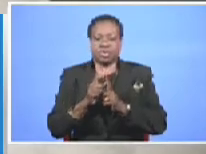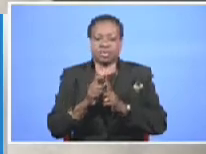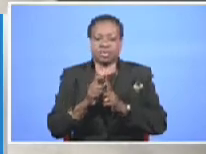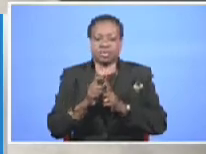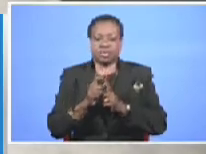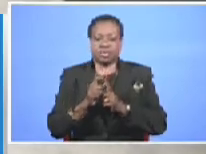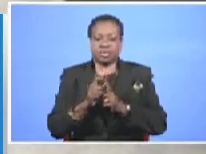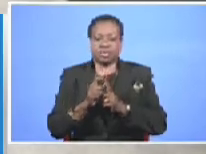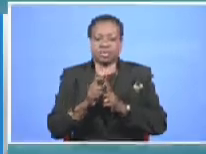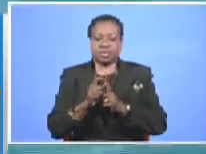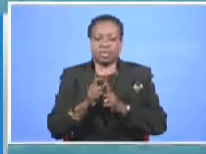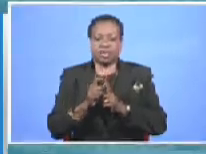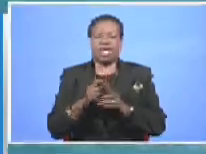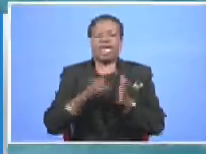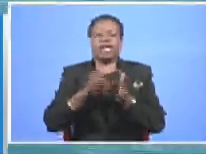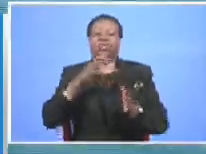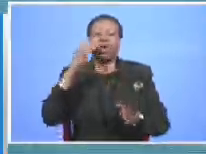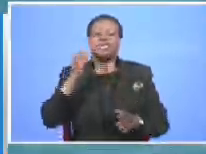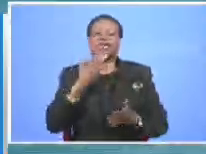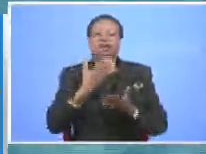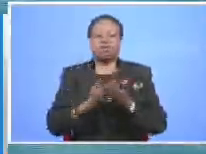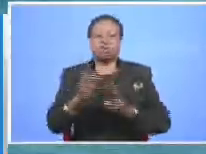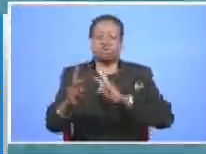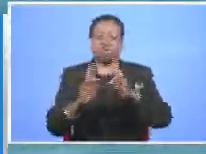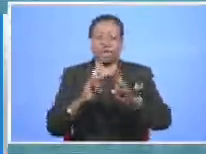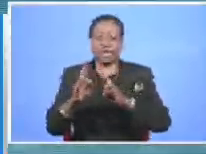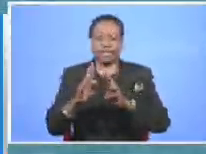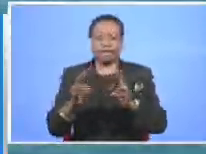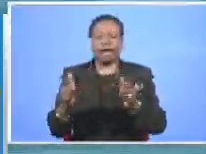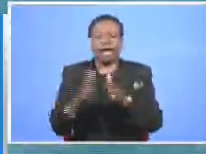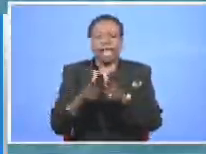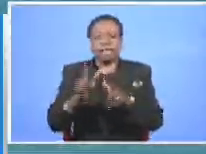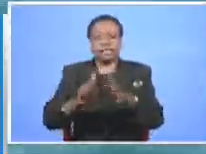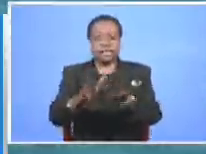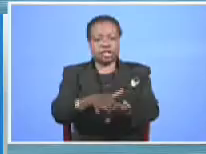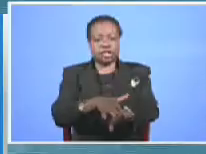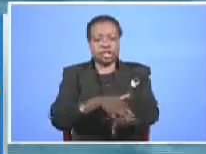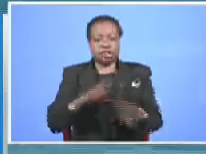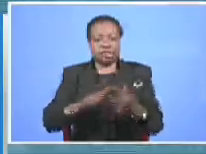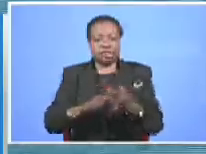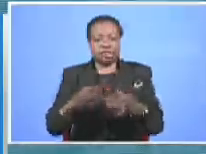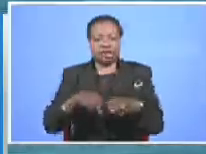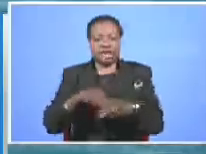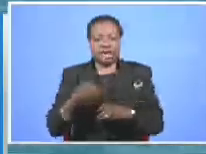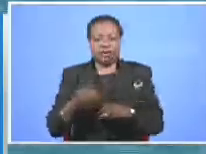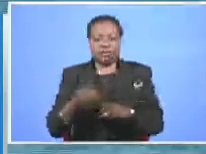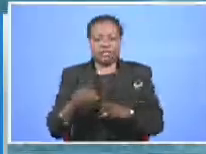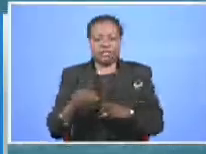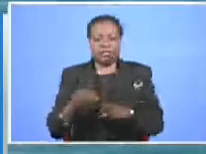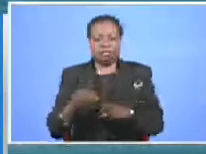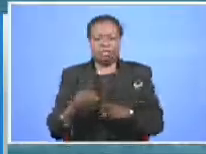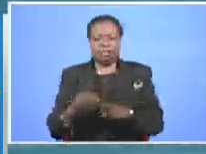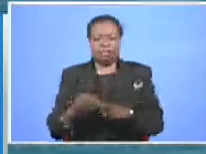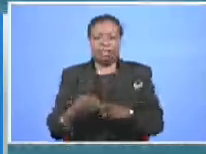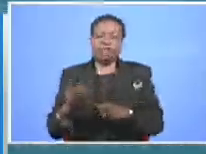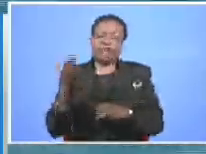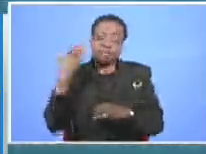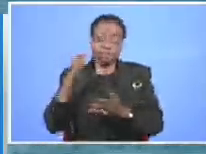Knowles, was a good race, you know. It was a little slow starting out, but as we get things